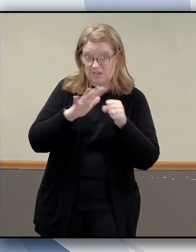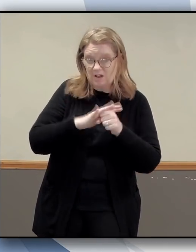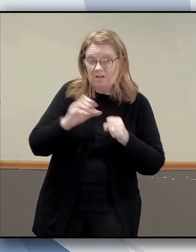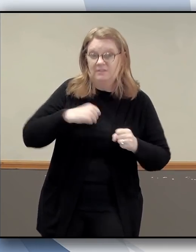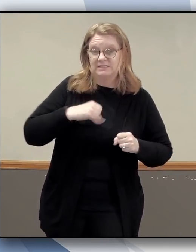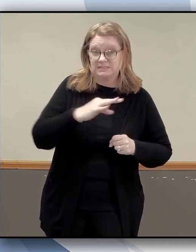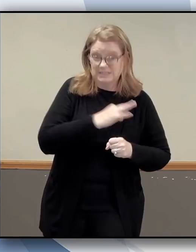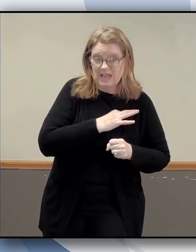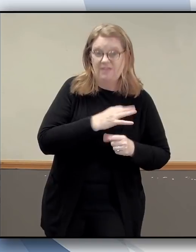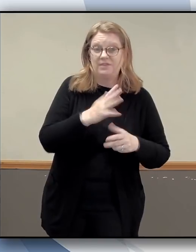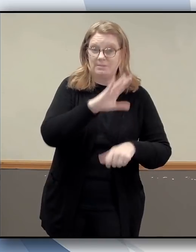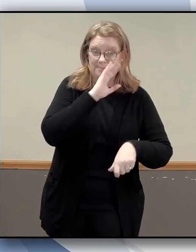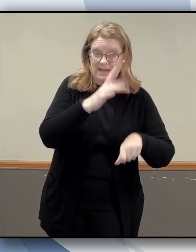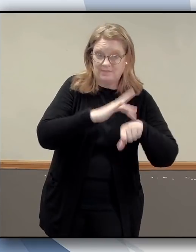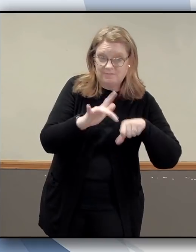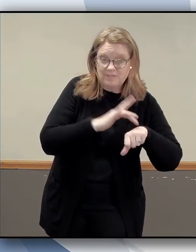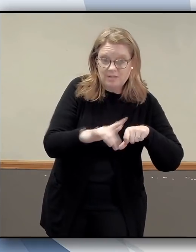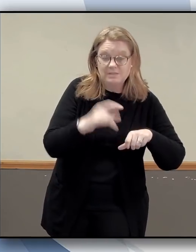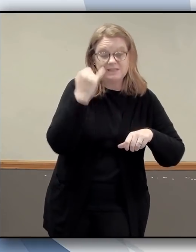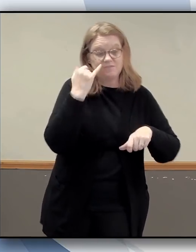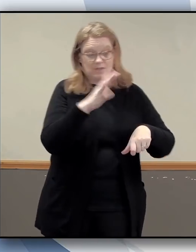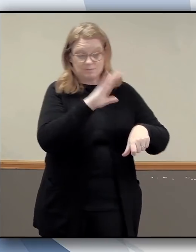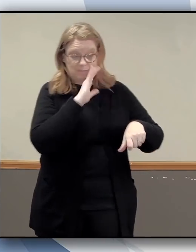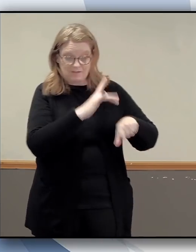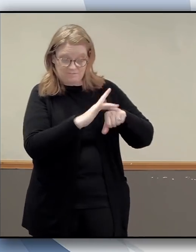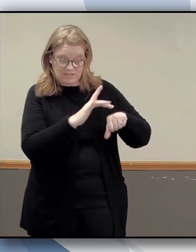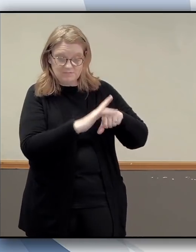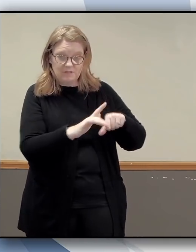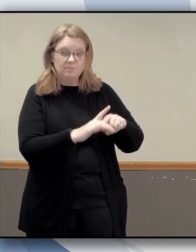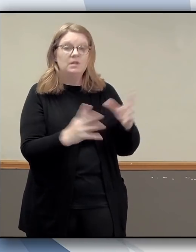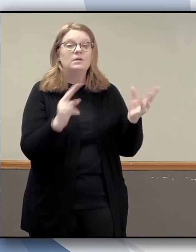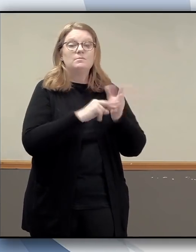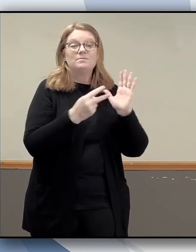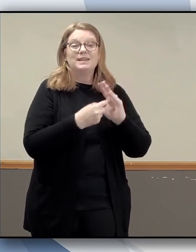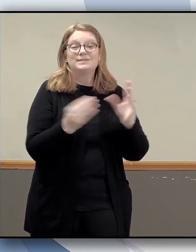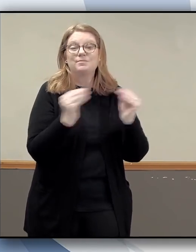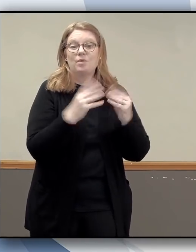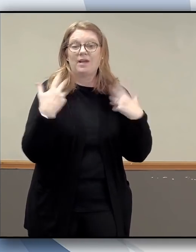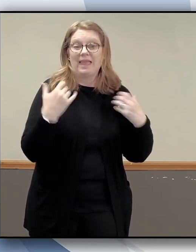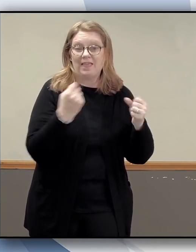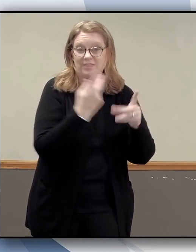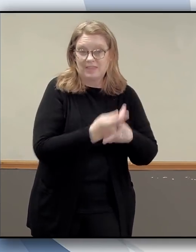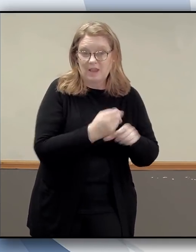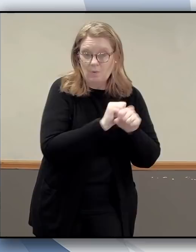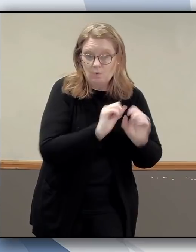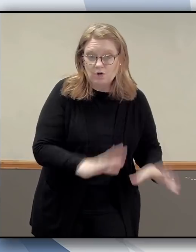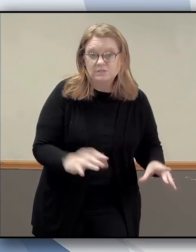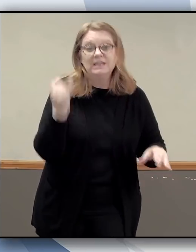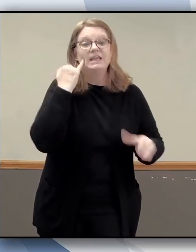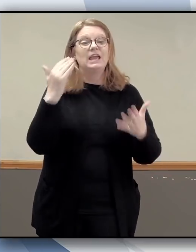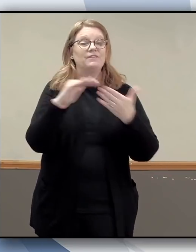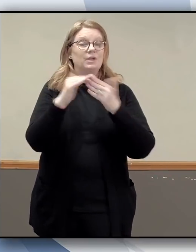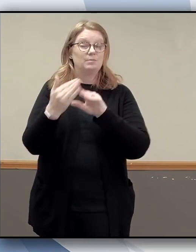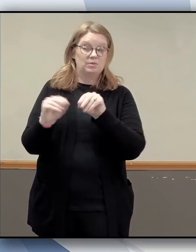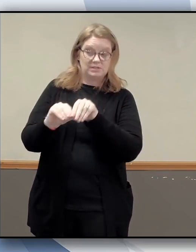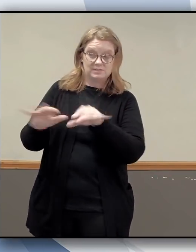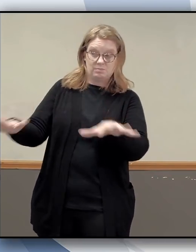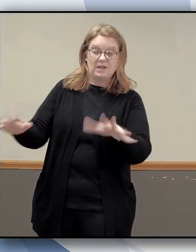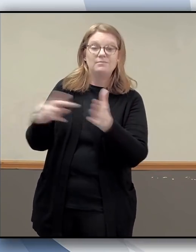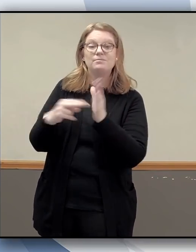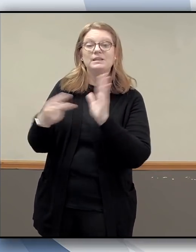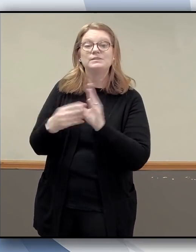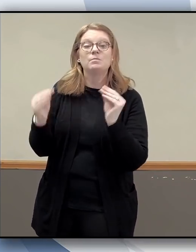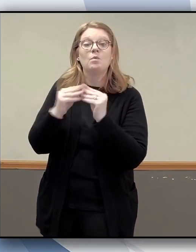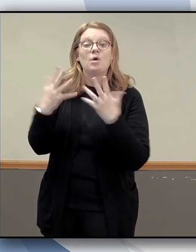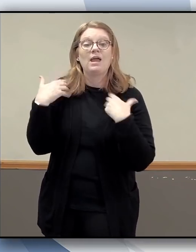as we need more beds, we need more healthcare workers, and if we have more community spread, the healthcare workers themselves can be sidelined. So again, that's why